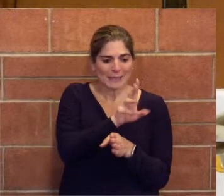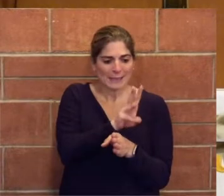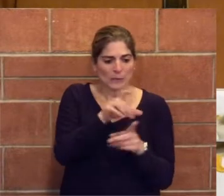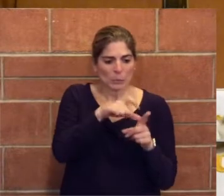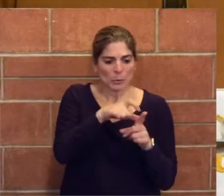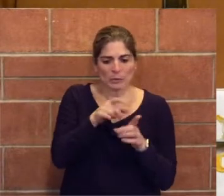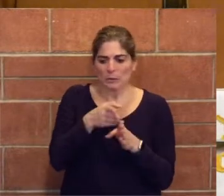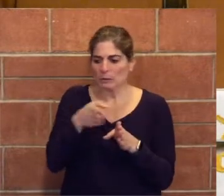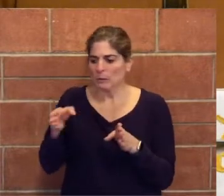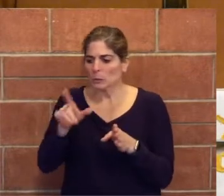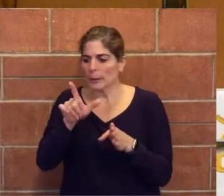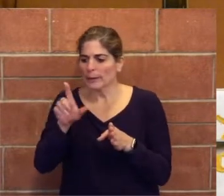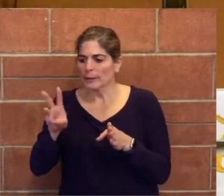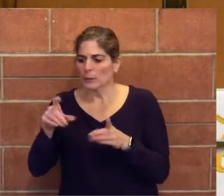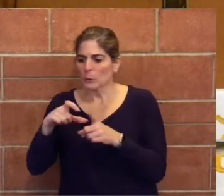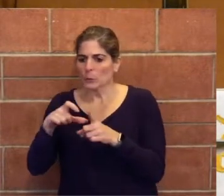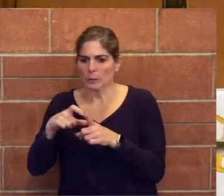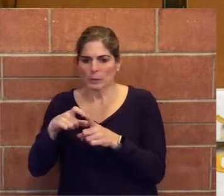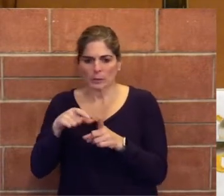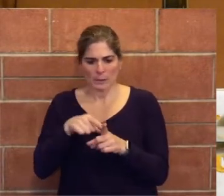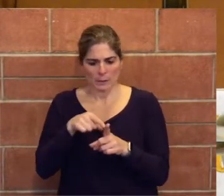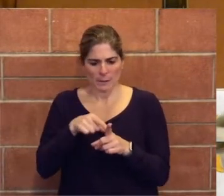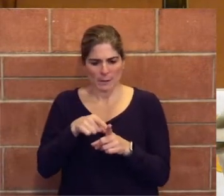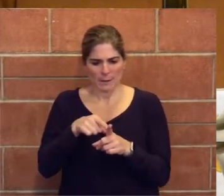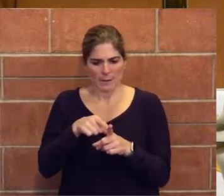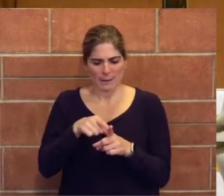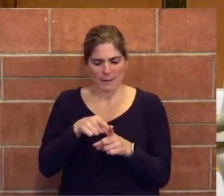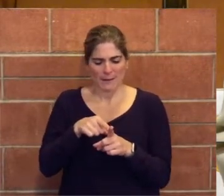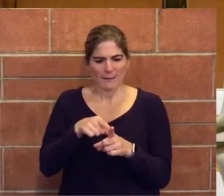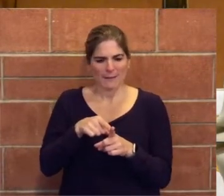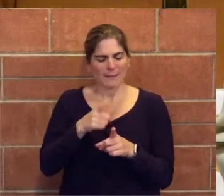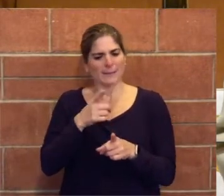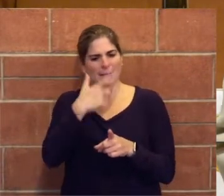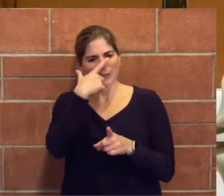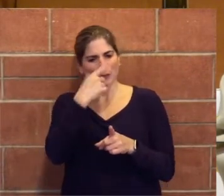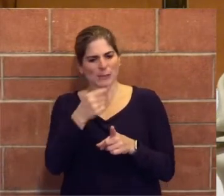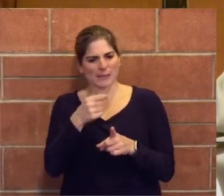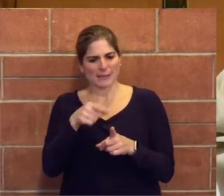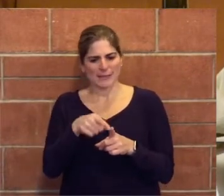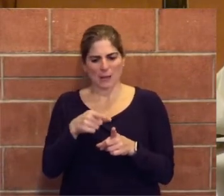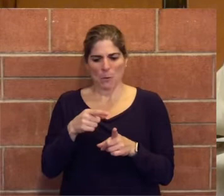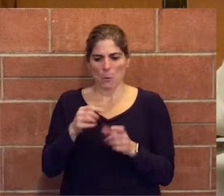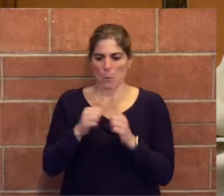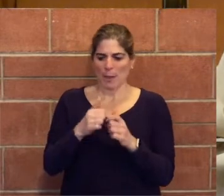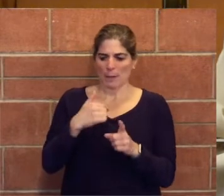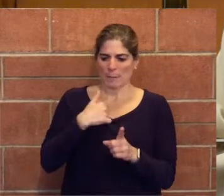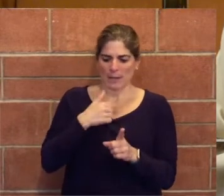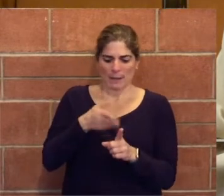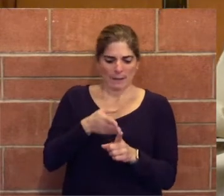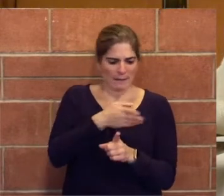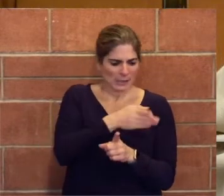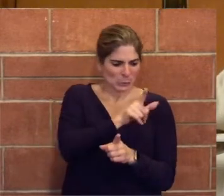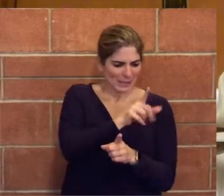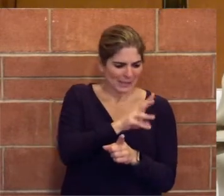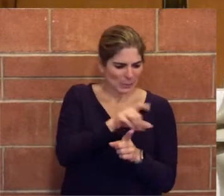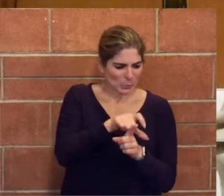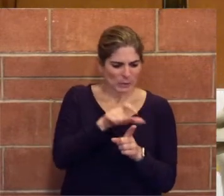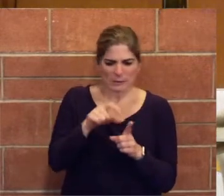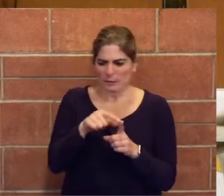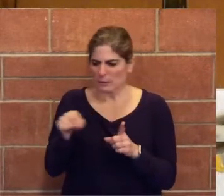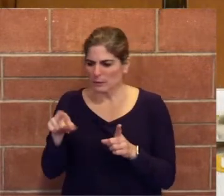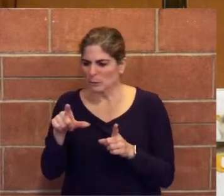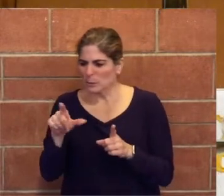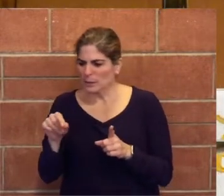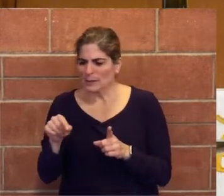26 words after, "Thou art with me." Perhaps the poet was boldly declaring